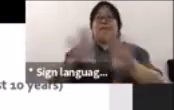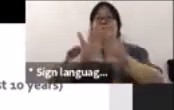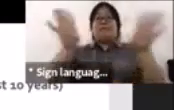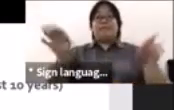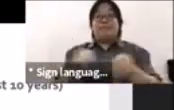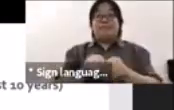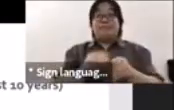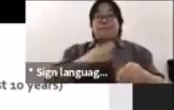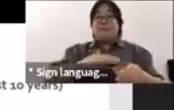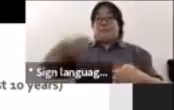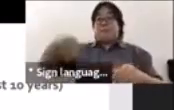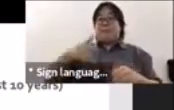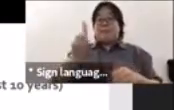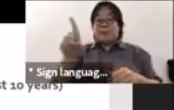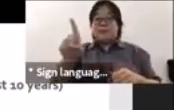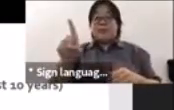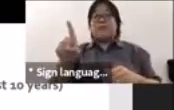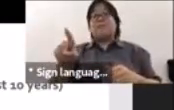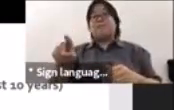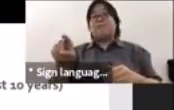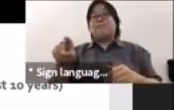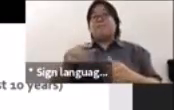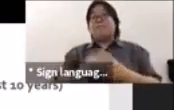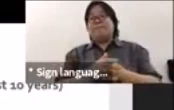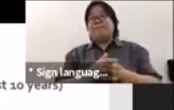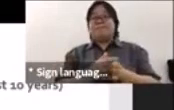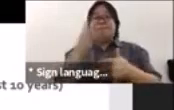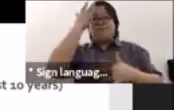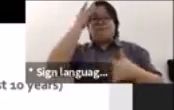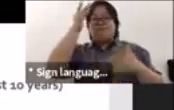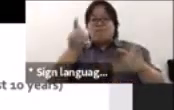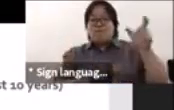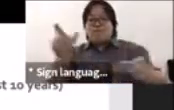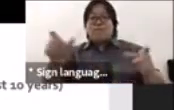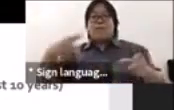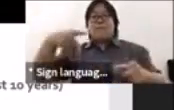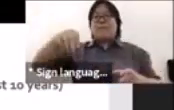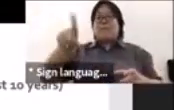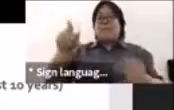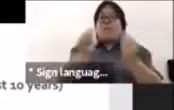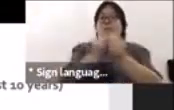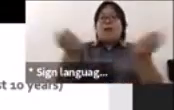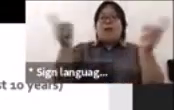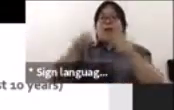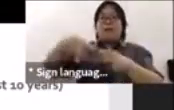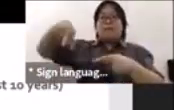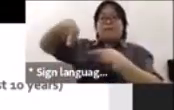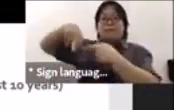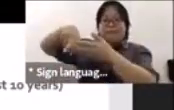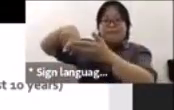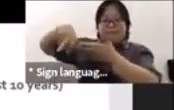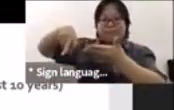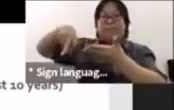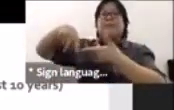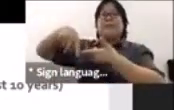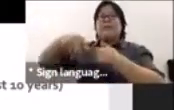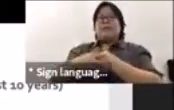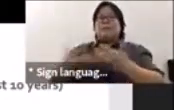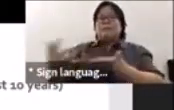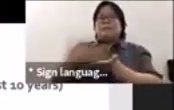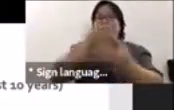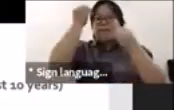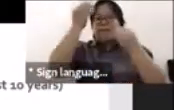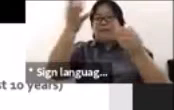PhD, 274 was a patient like person with disability with amputation has been collected. Information